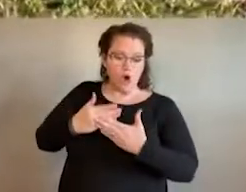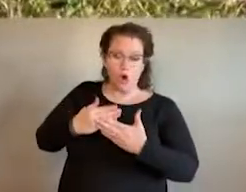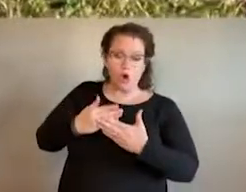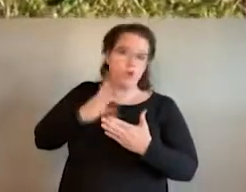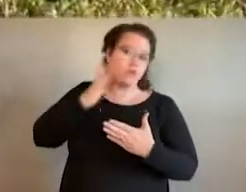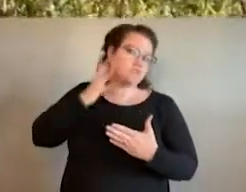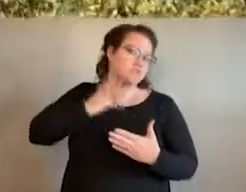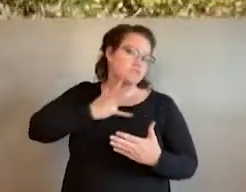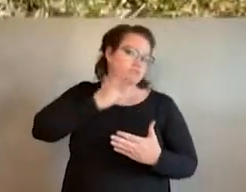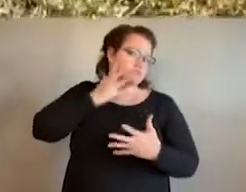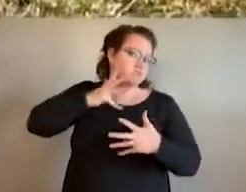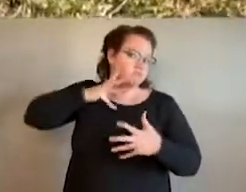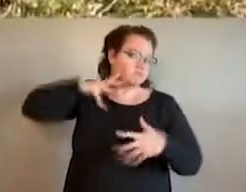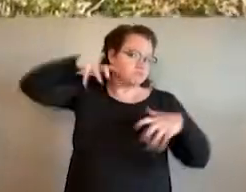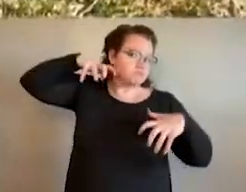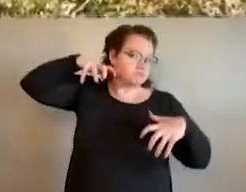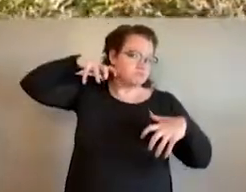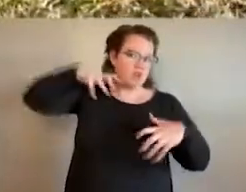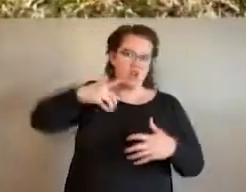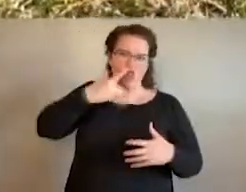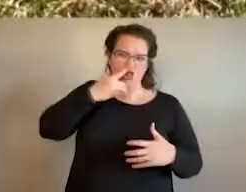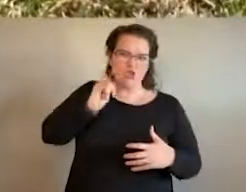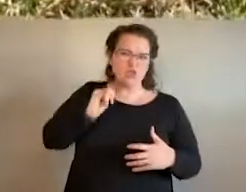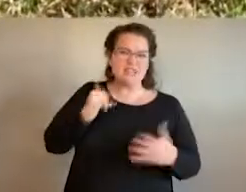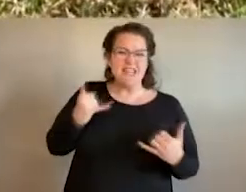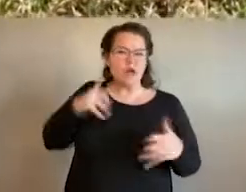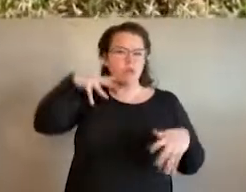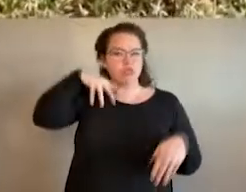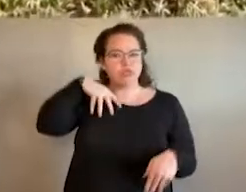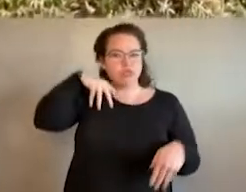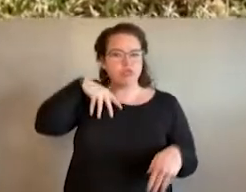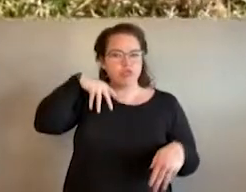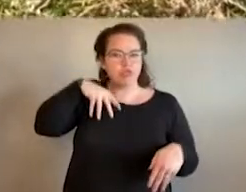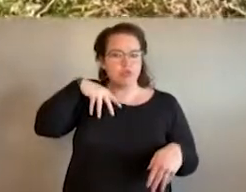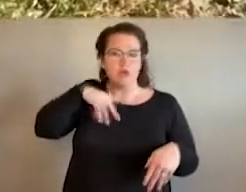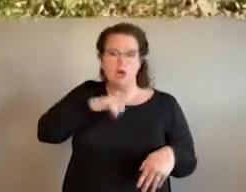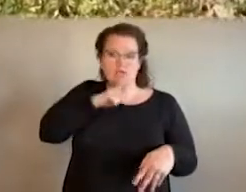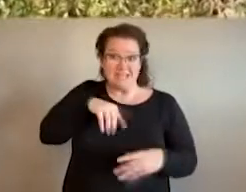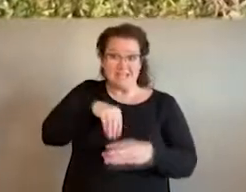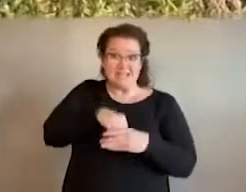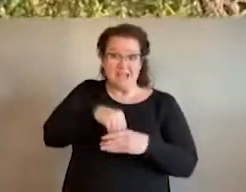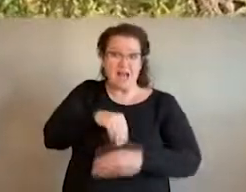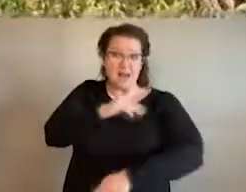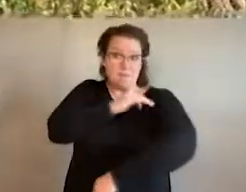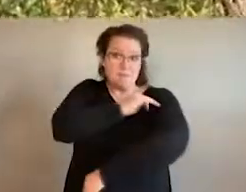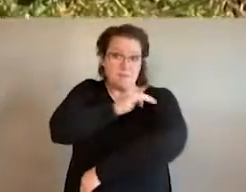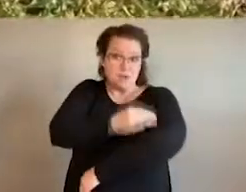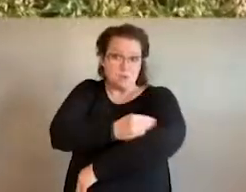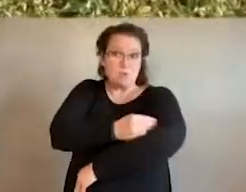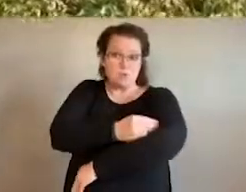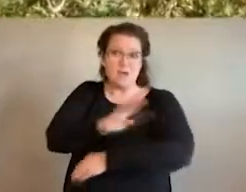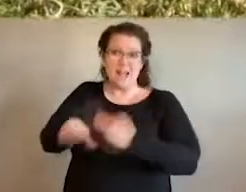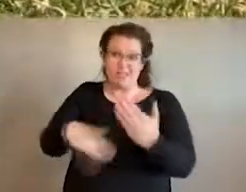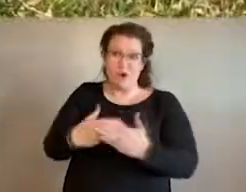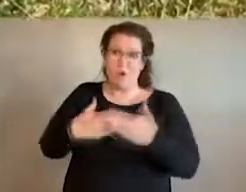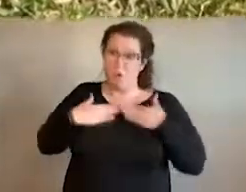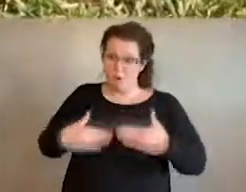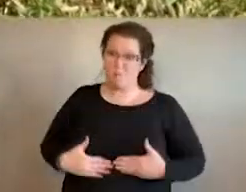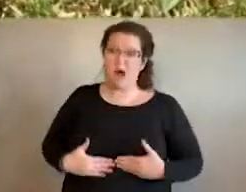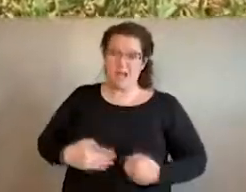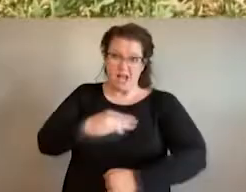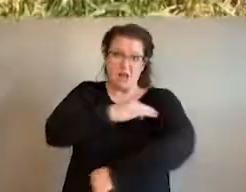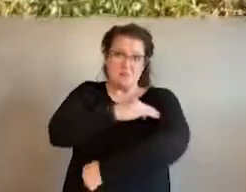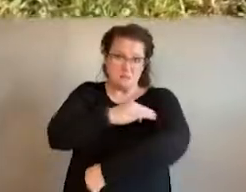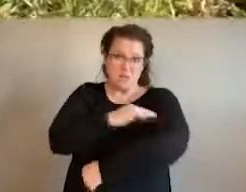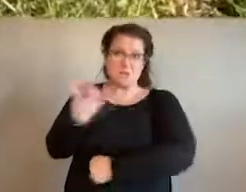all of this stuff flares up. So it looks kind of just like chunky stuff right now, but it's actually a lot of muscle. And their whole body is actually pretty much muscle.